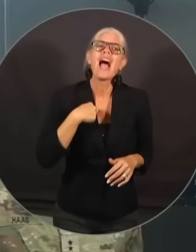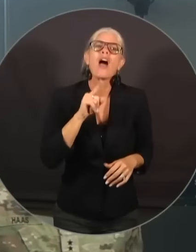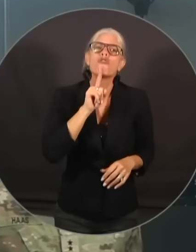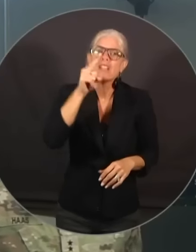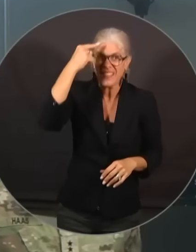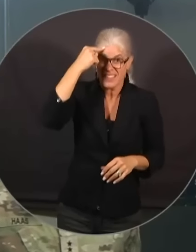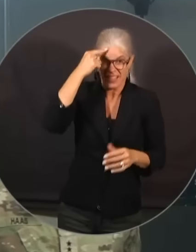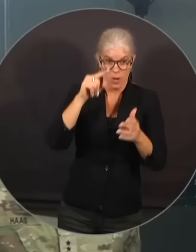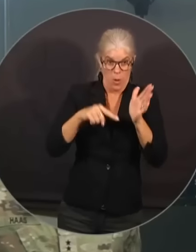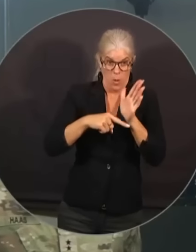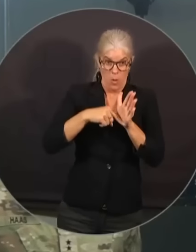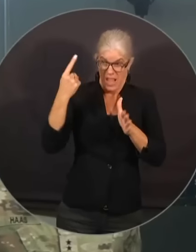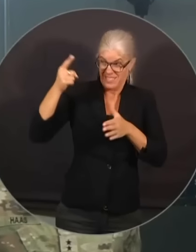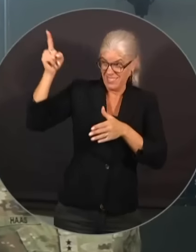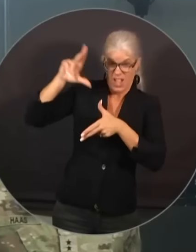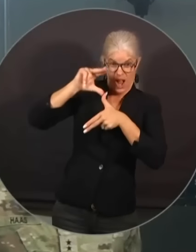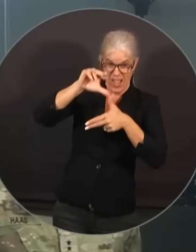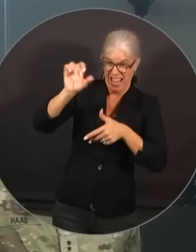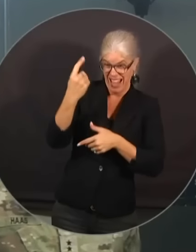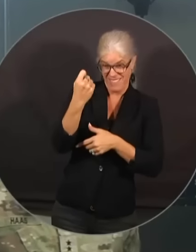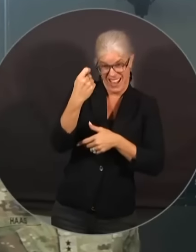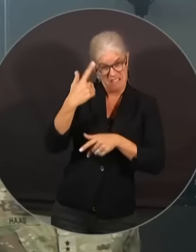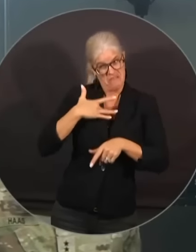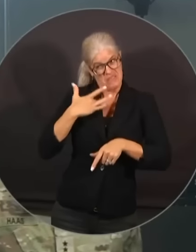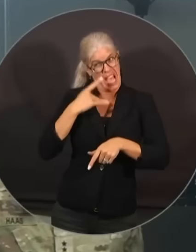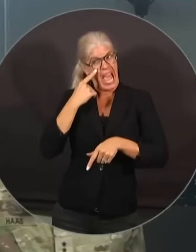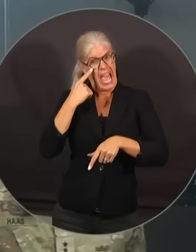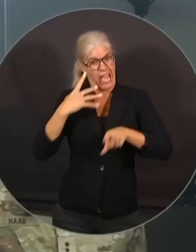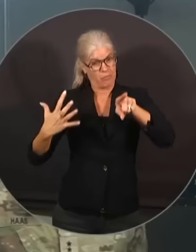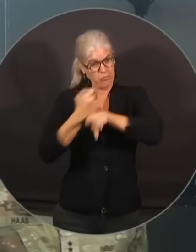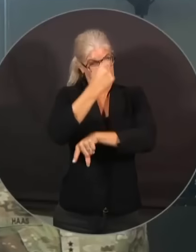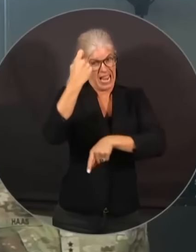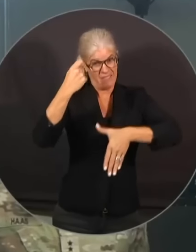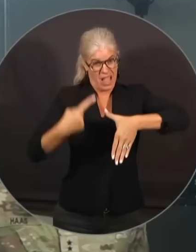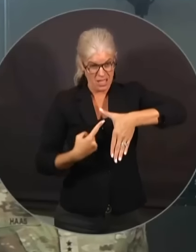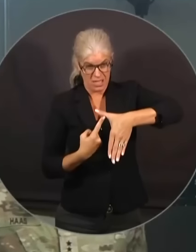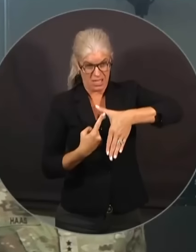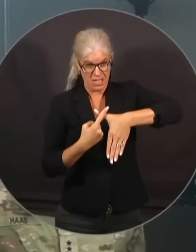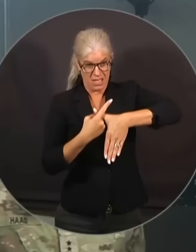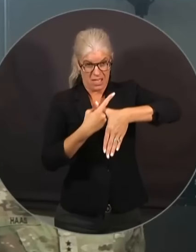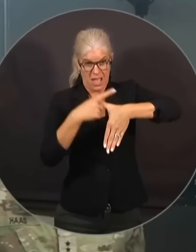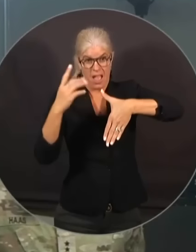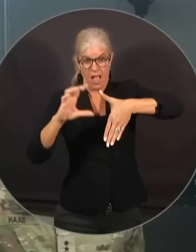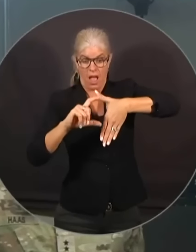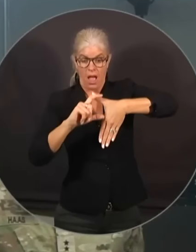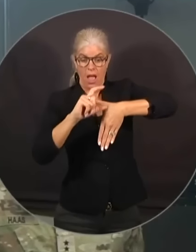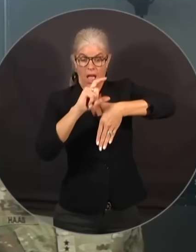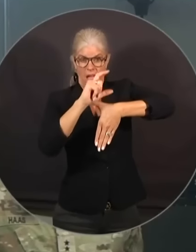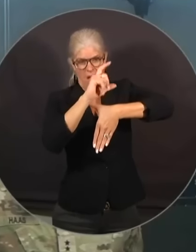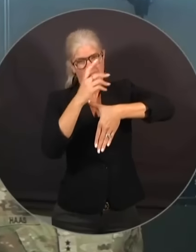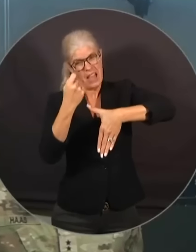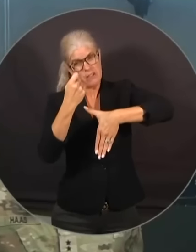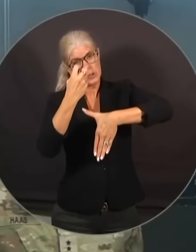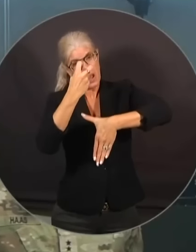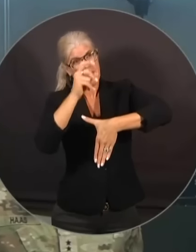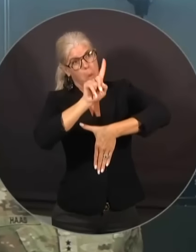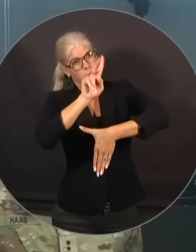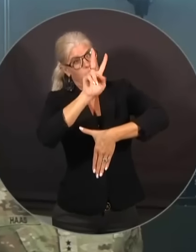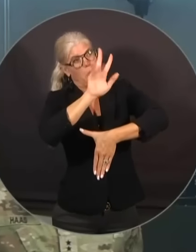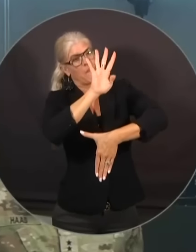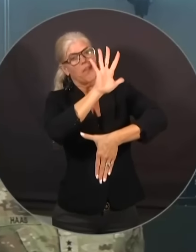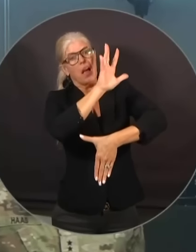at 11 o'clock tonight, we're really not going to get a cessation of winds to actually get out there until probably about the time the sun comes up. So I think actually in